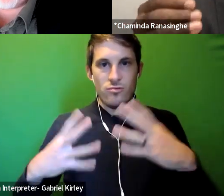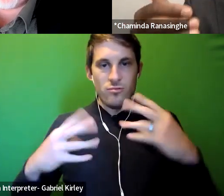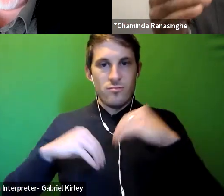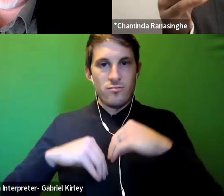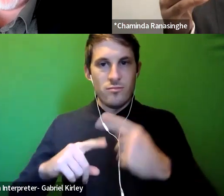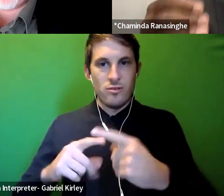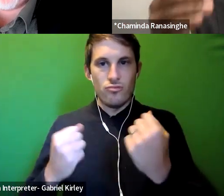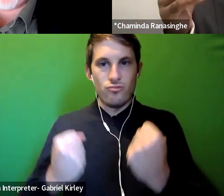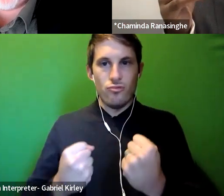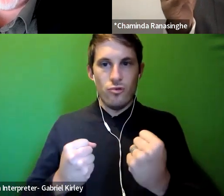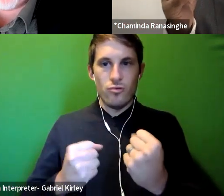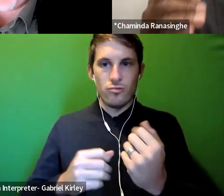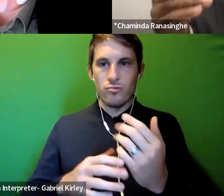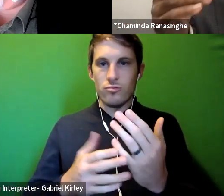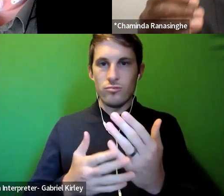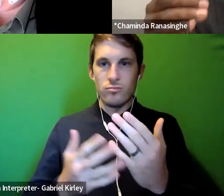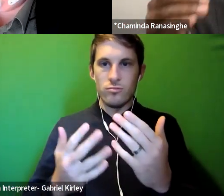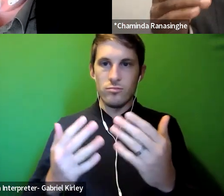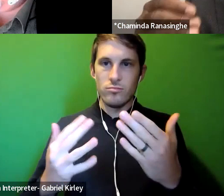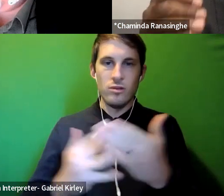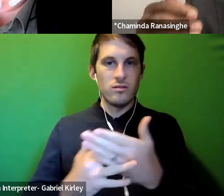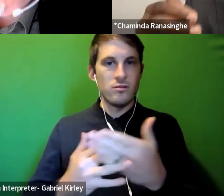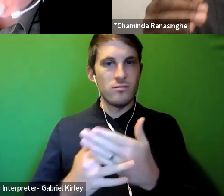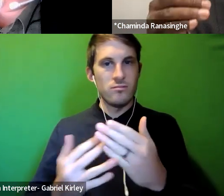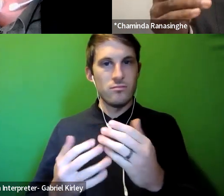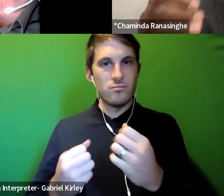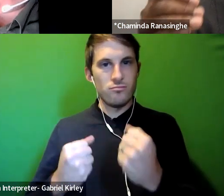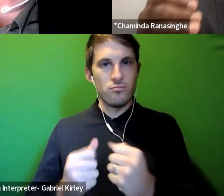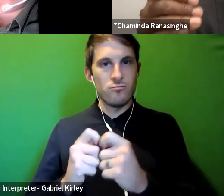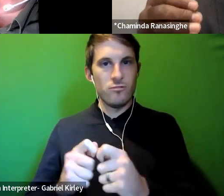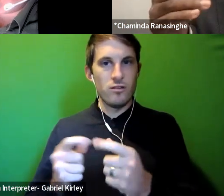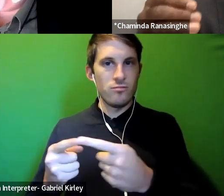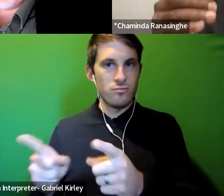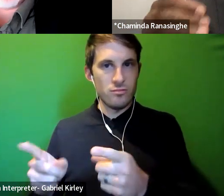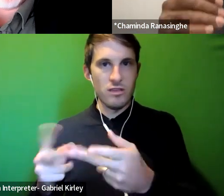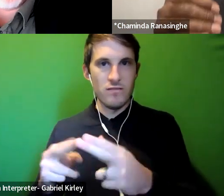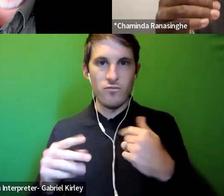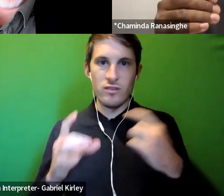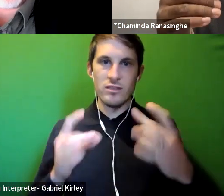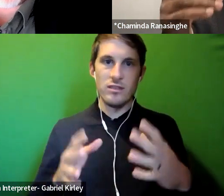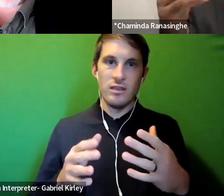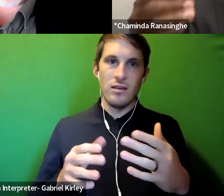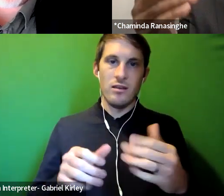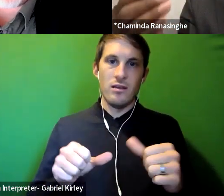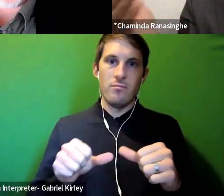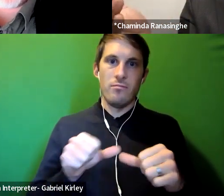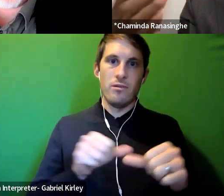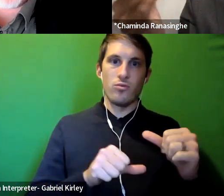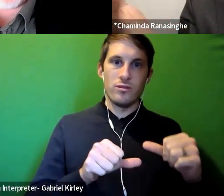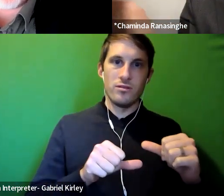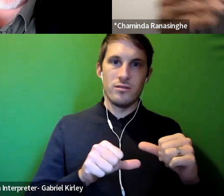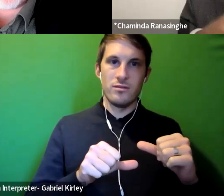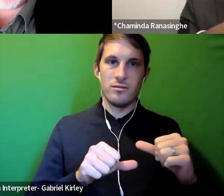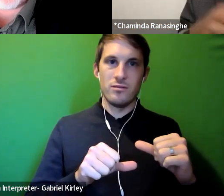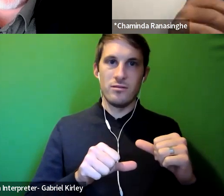social compass, and they know, you know, their values are very strong. So if we start to go backward, our own future student,